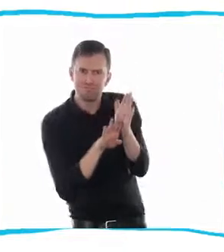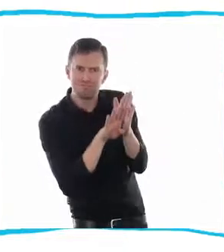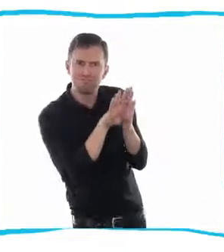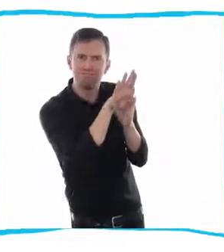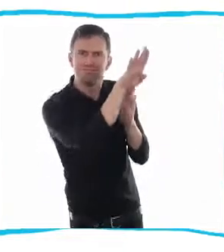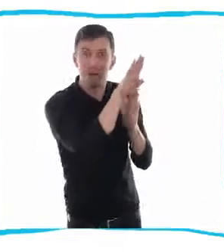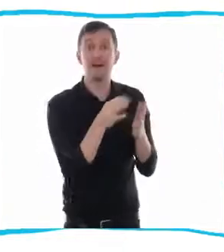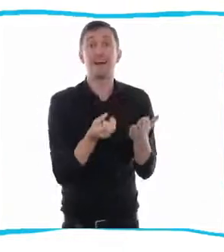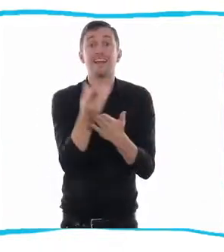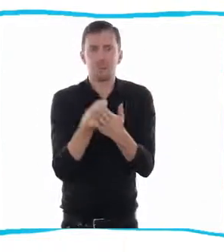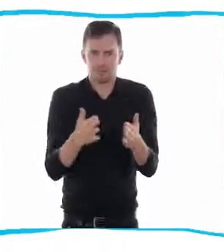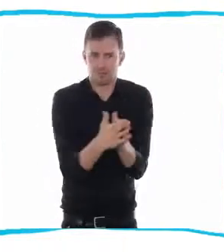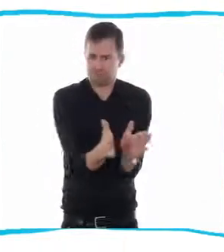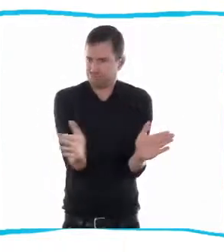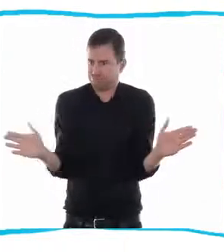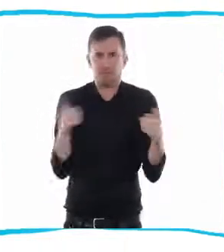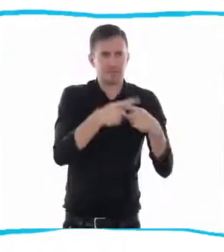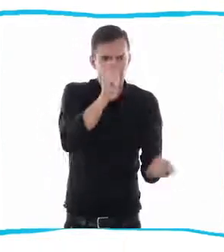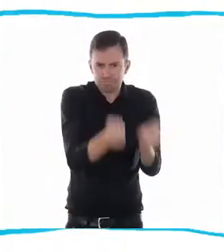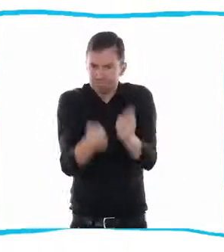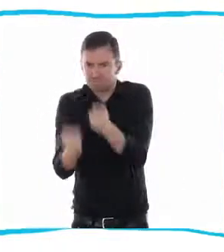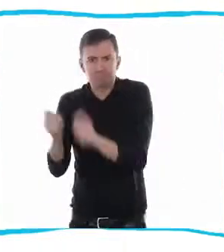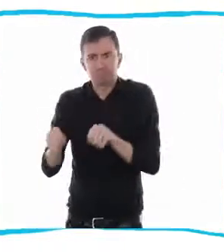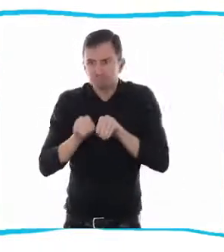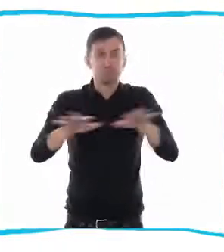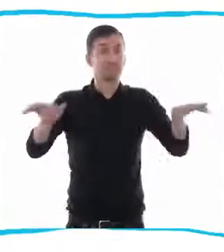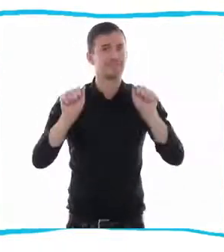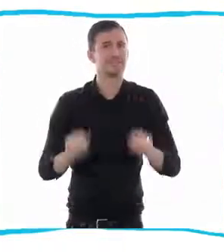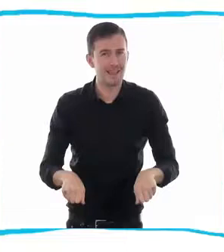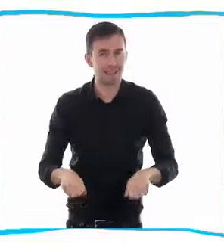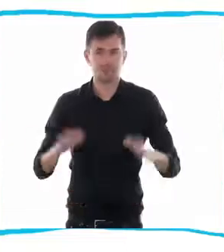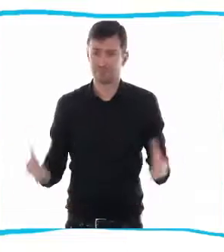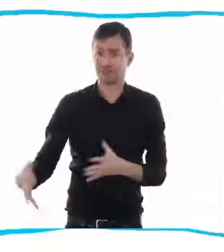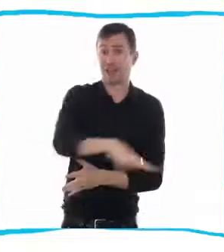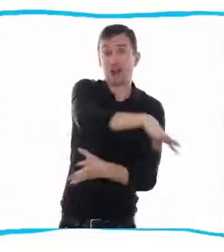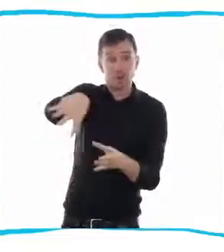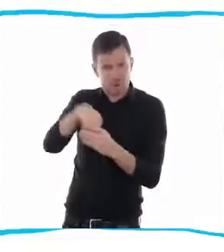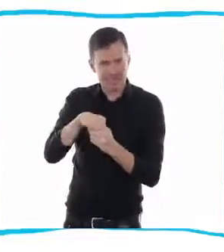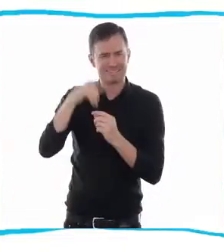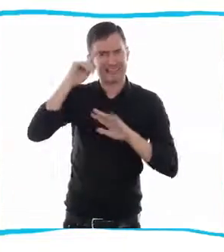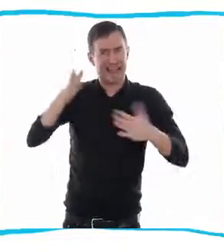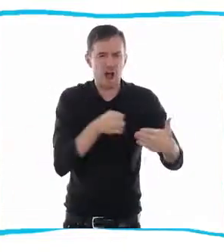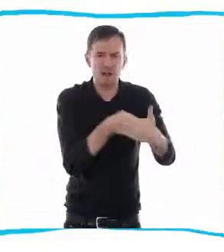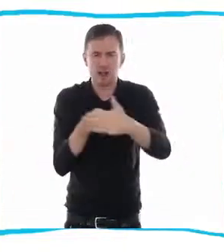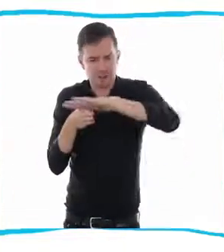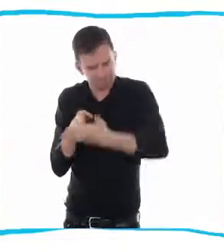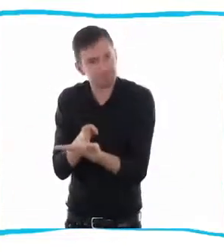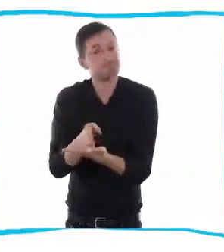more information will be available in accessible formats. To promote inclusion and rights, let's get rid of unnecessary